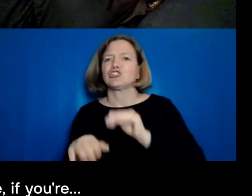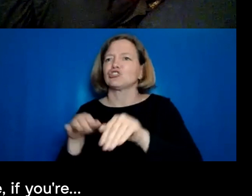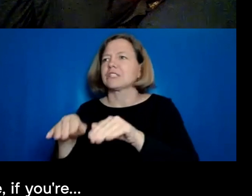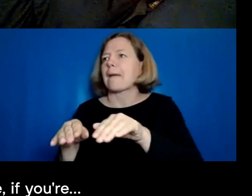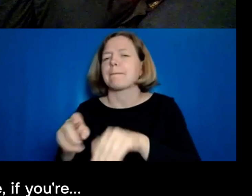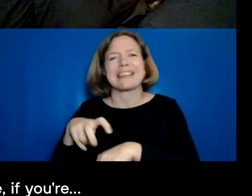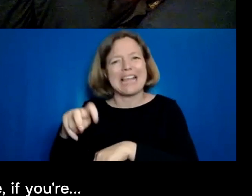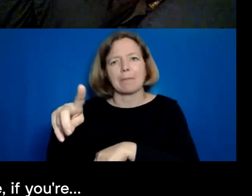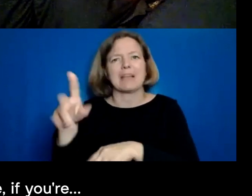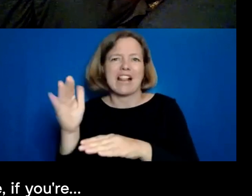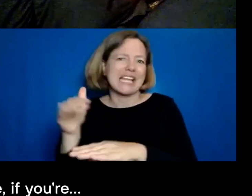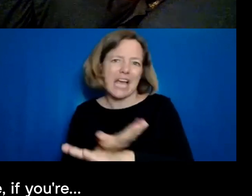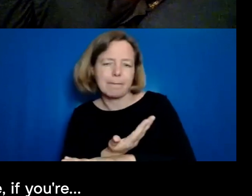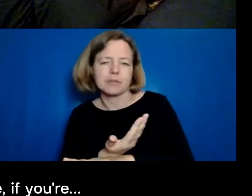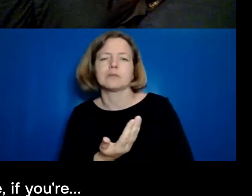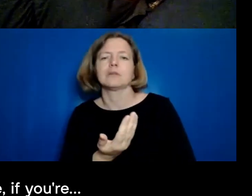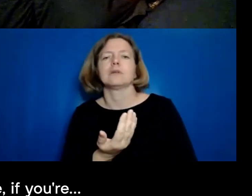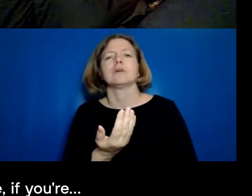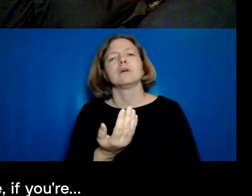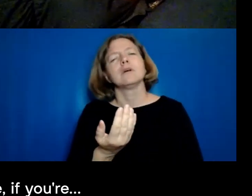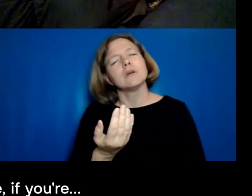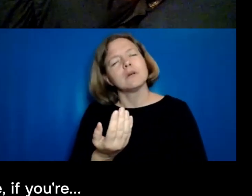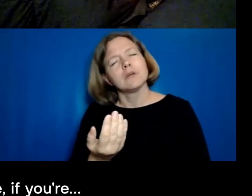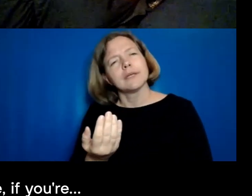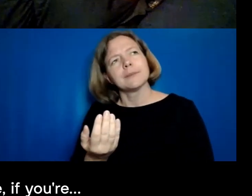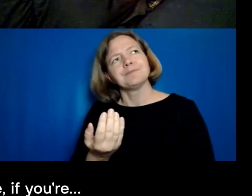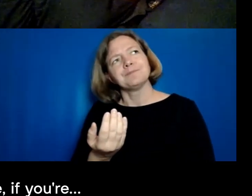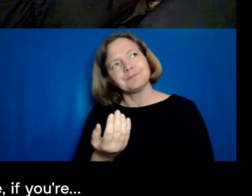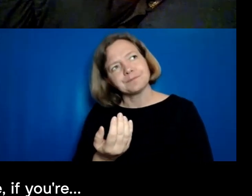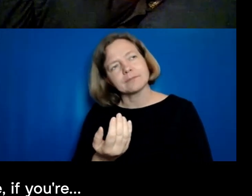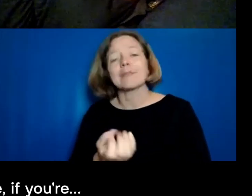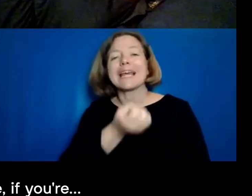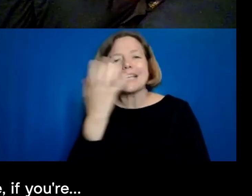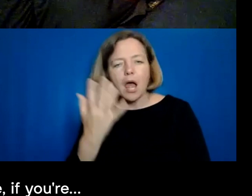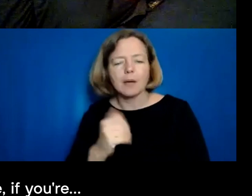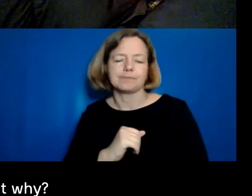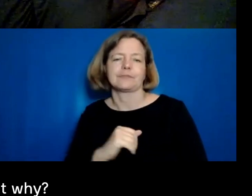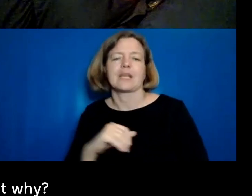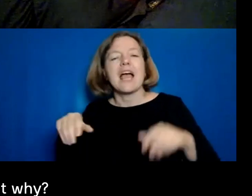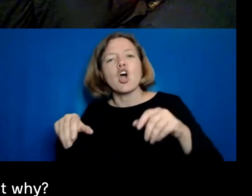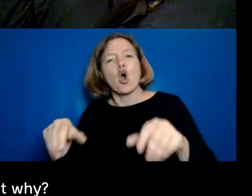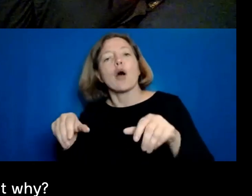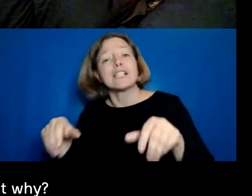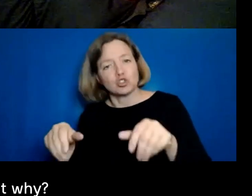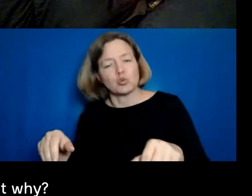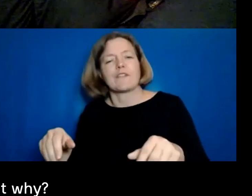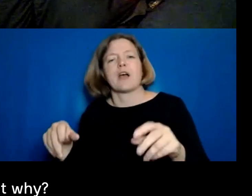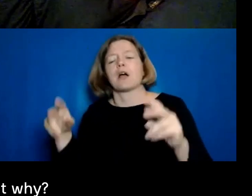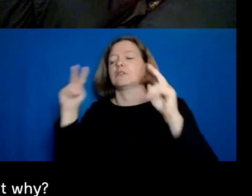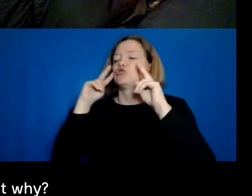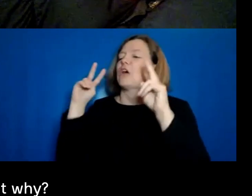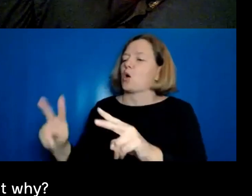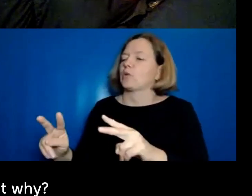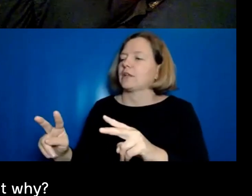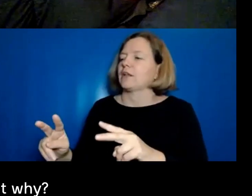are, but of course, if people look at you and think, yeah, but why you don't